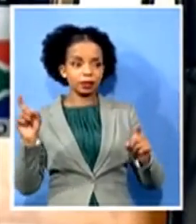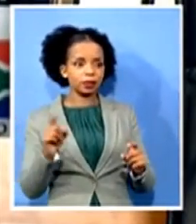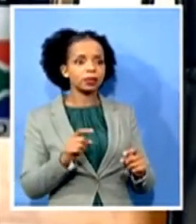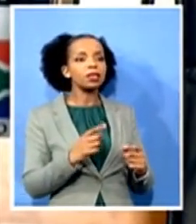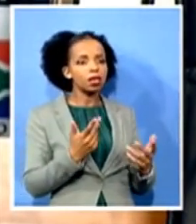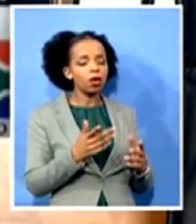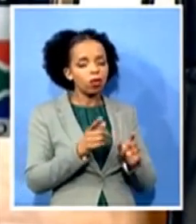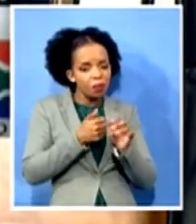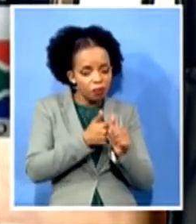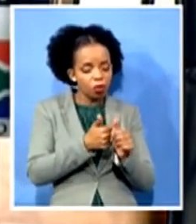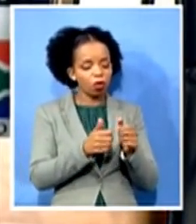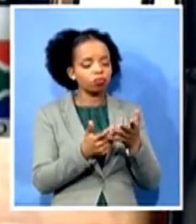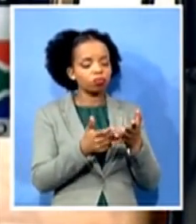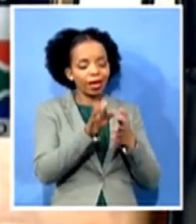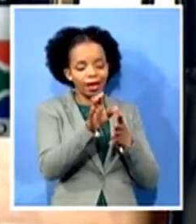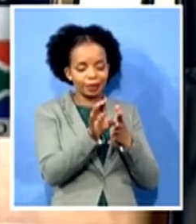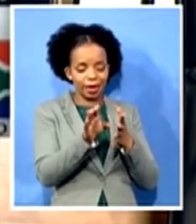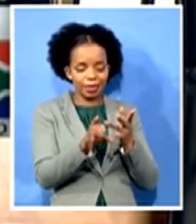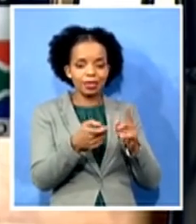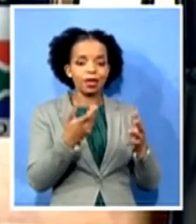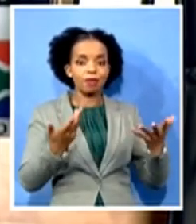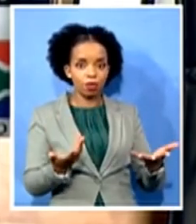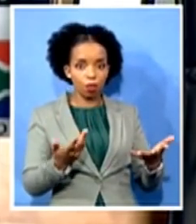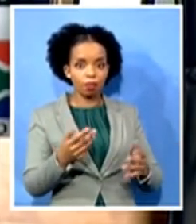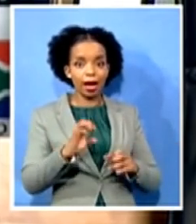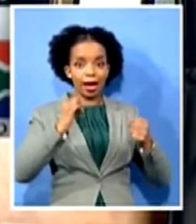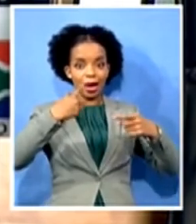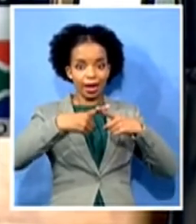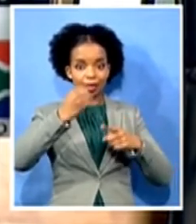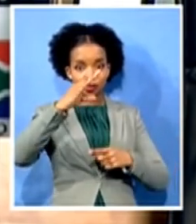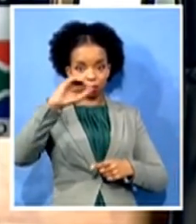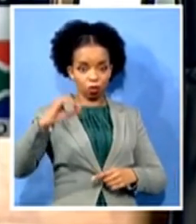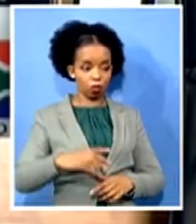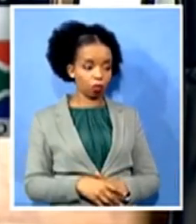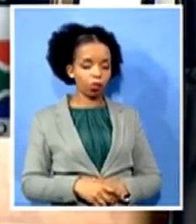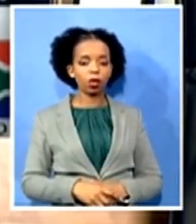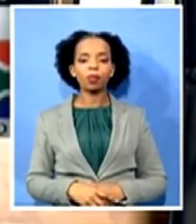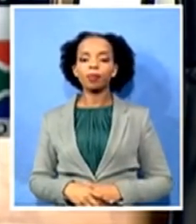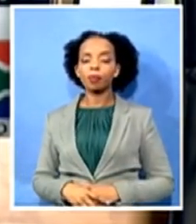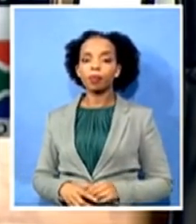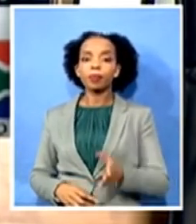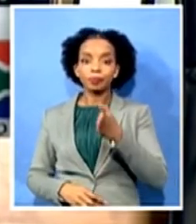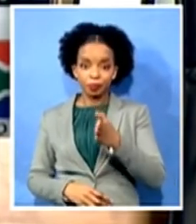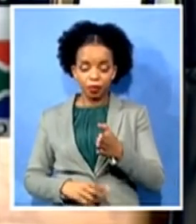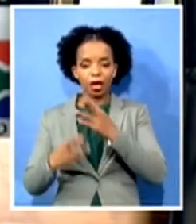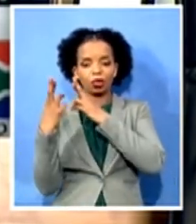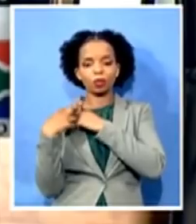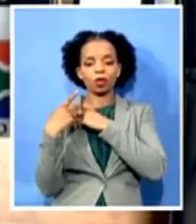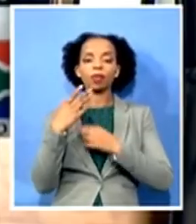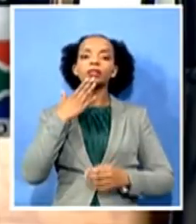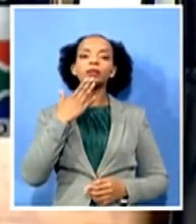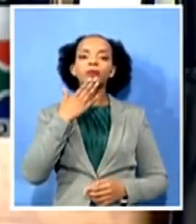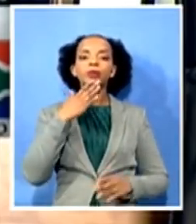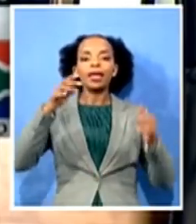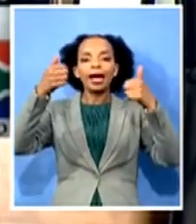That function is a function that is assigned to the accounting officer, helped by his or her